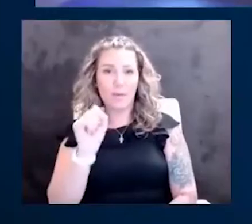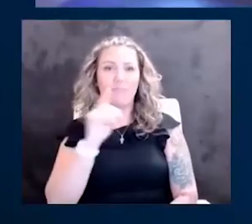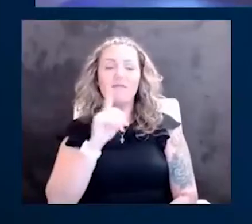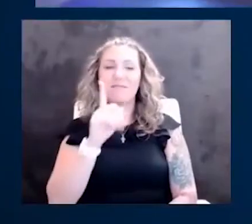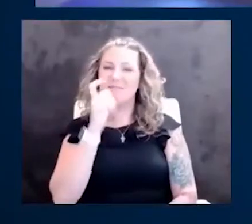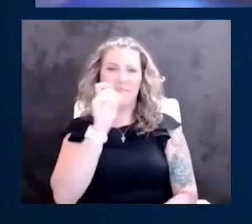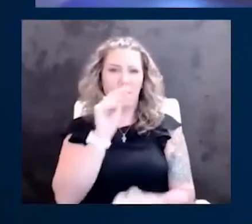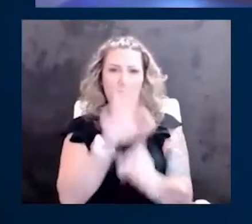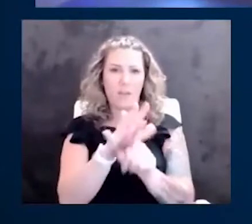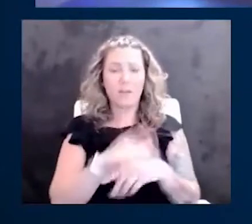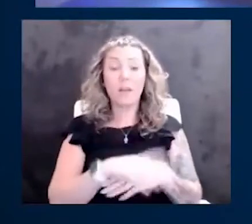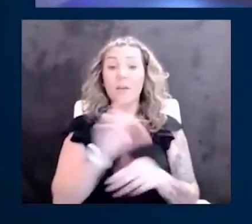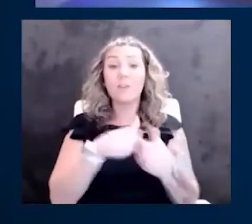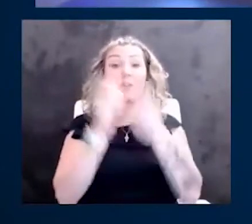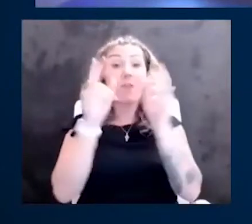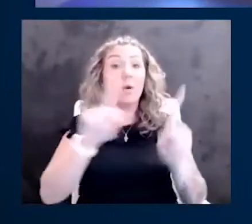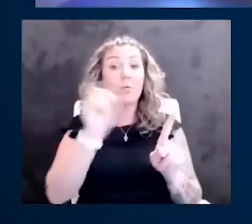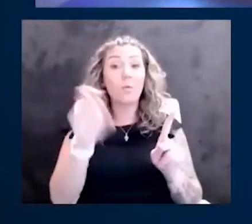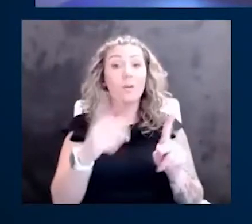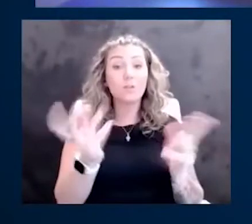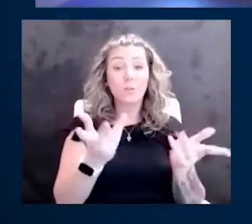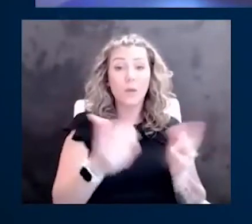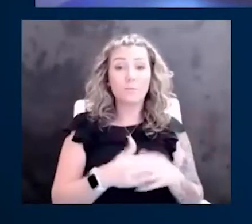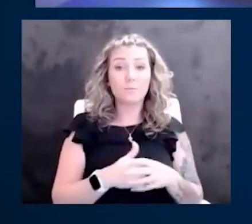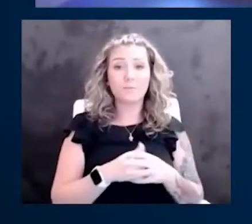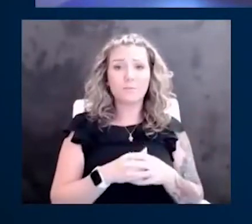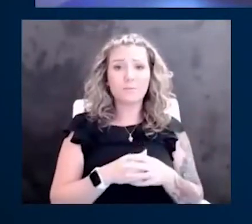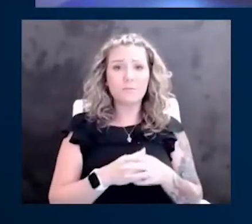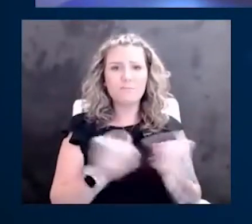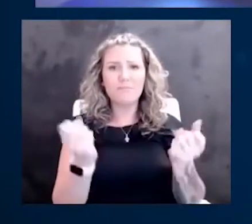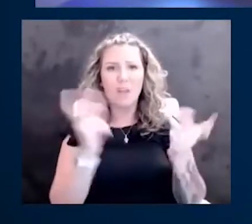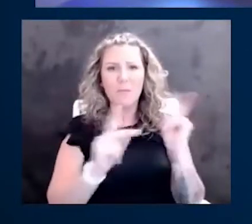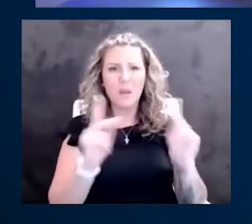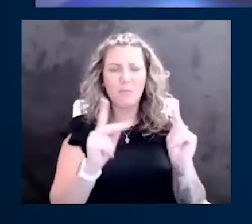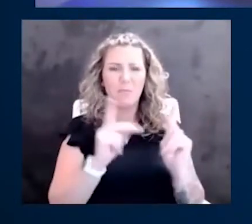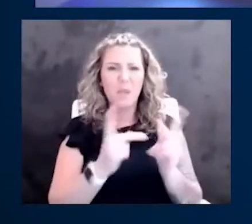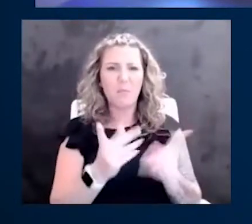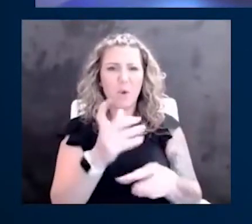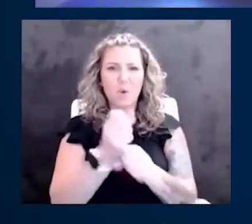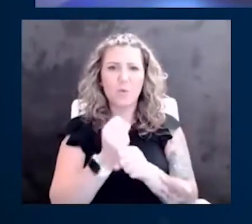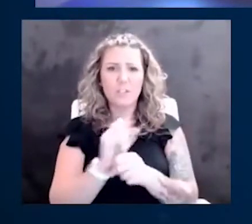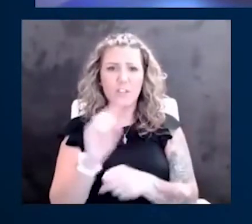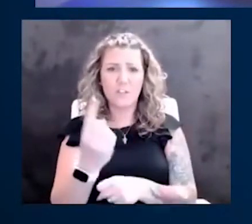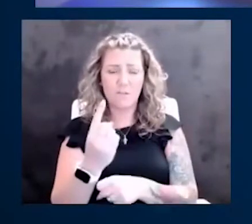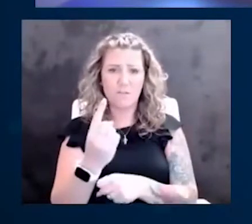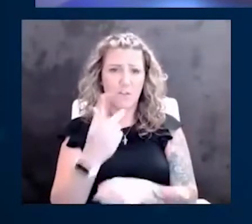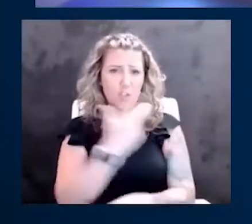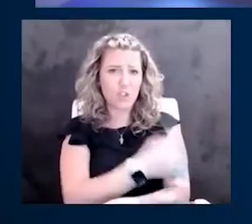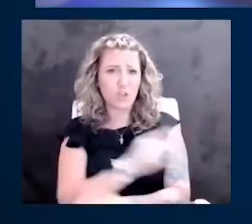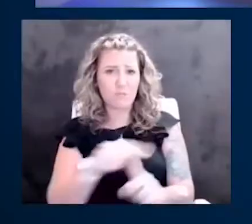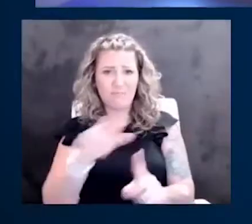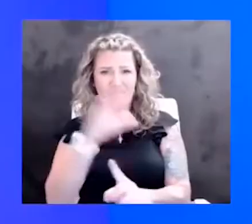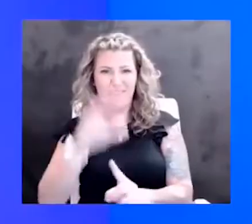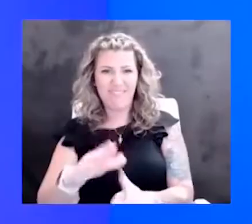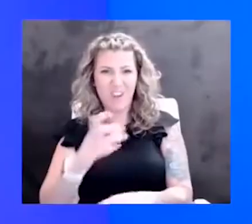his follow-up question is, how many people received a first dose more than a month ago but never got the second dose?